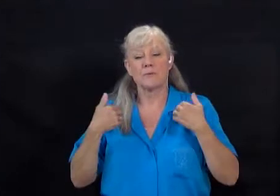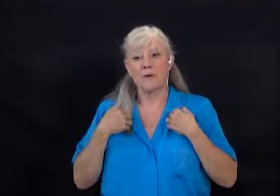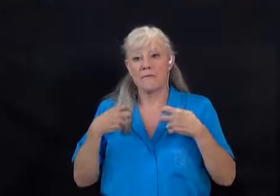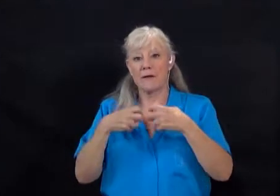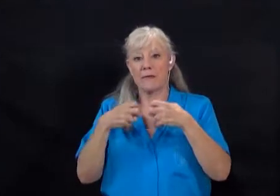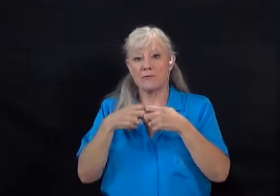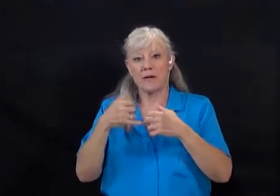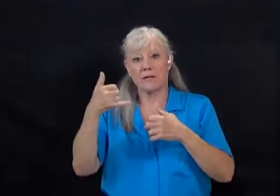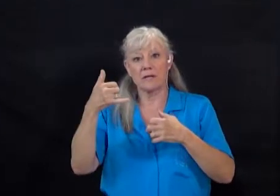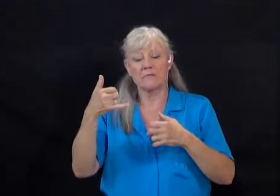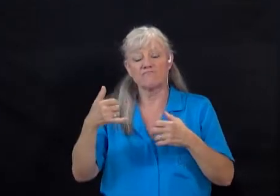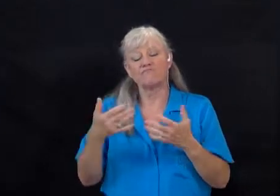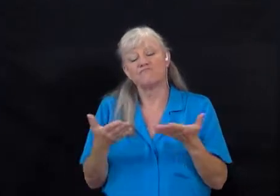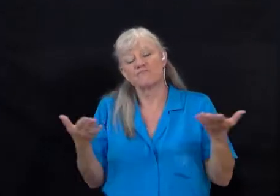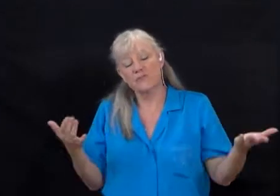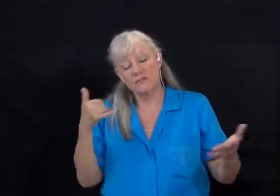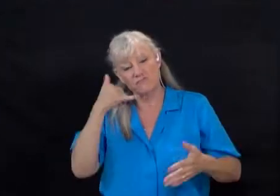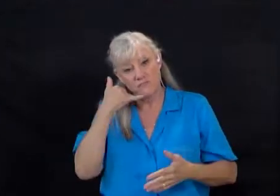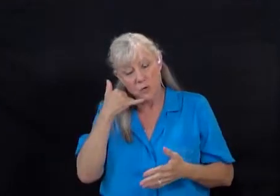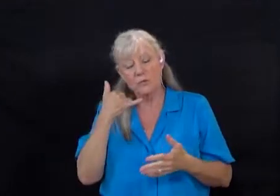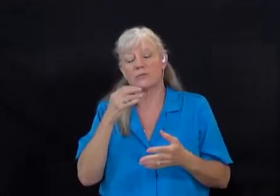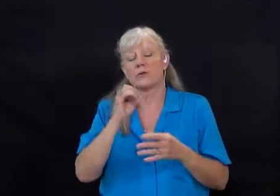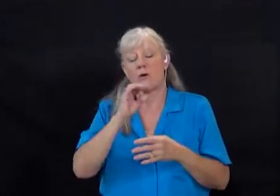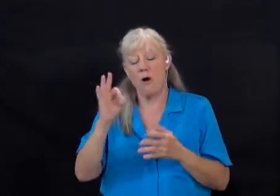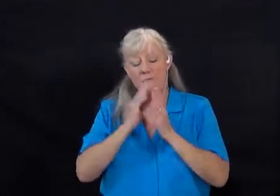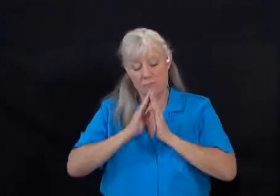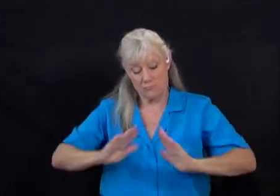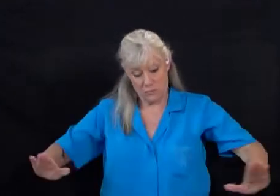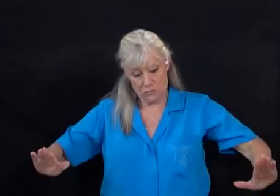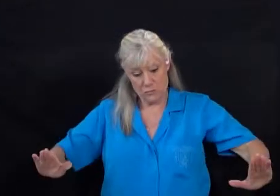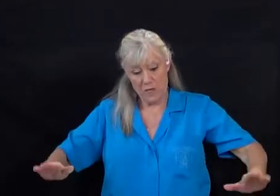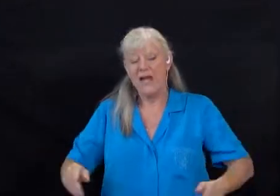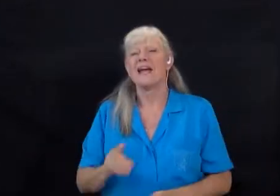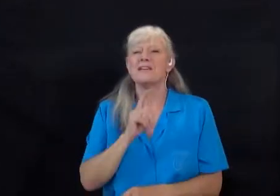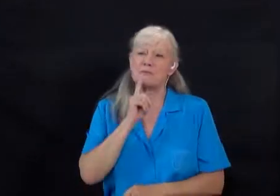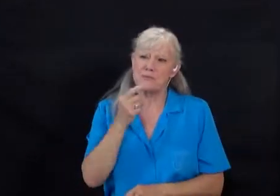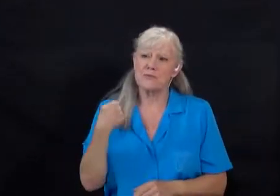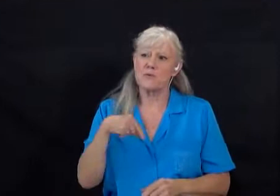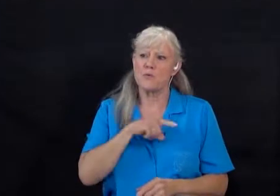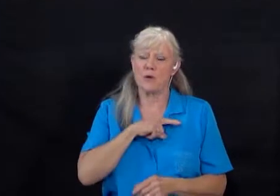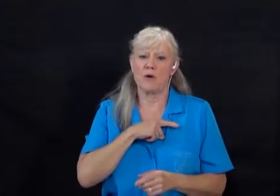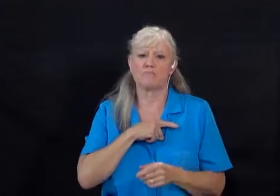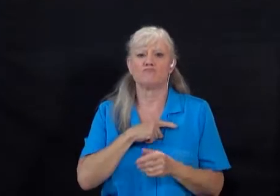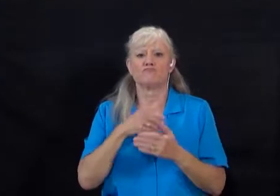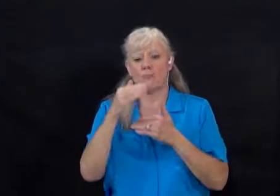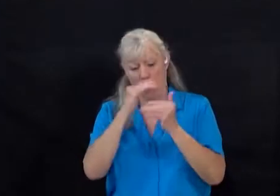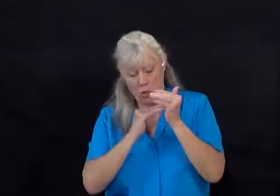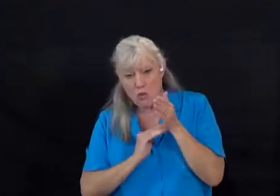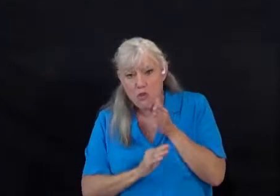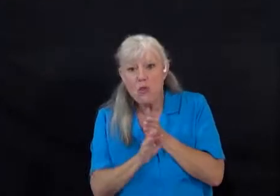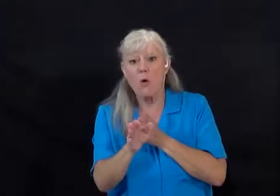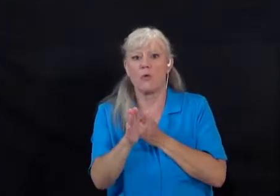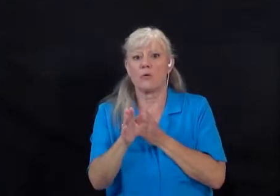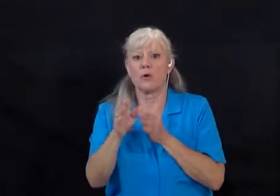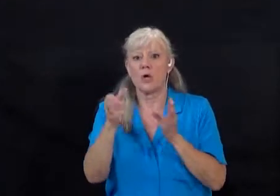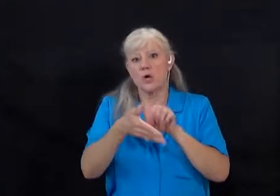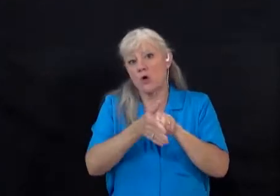distractions. Though we are in a state of lower COVID spread, we still ask you to be mindful of your health and others'